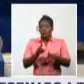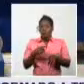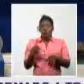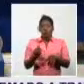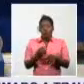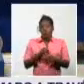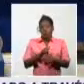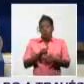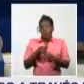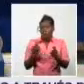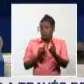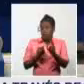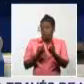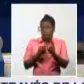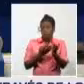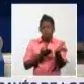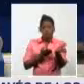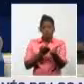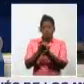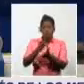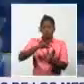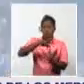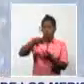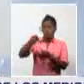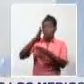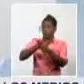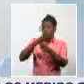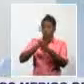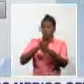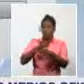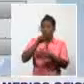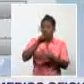Turning now to the international situation.